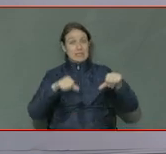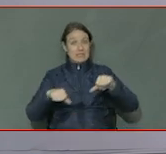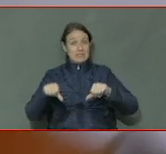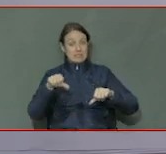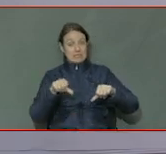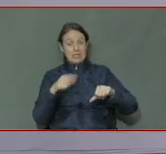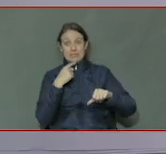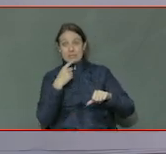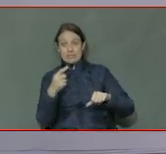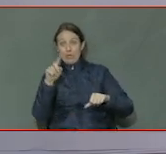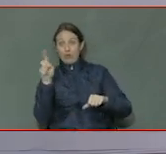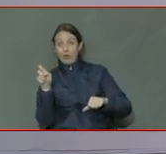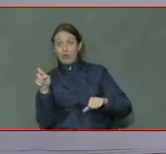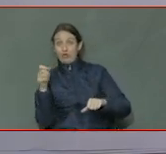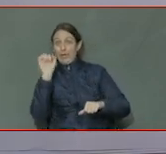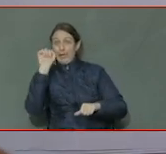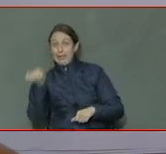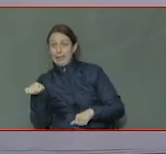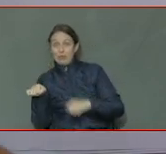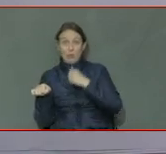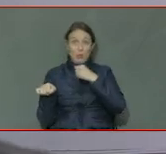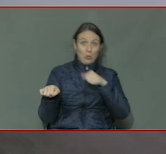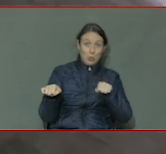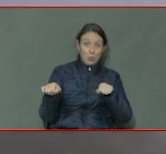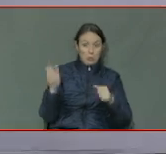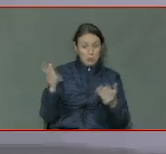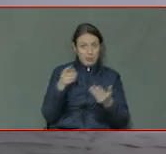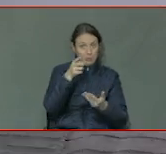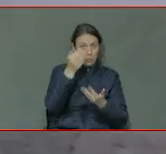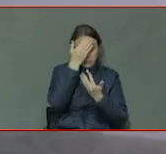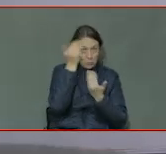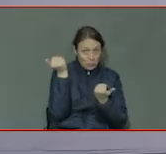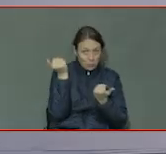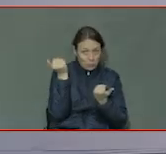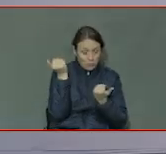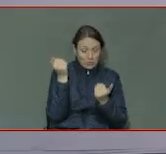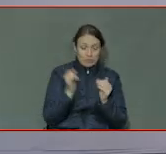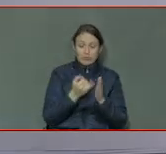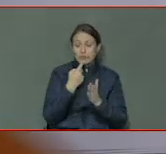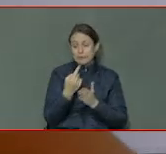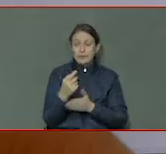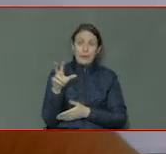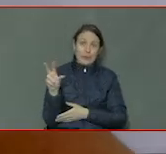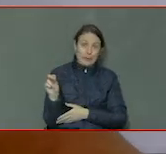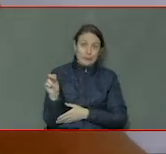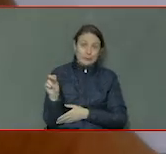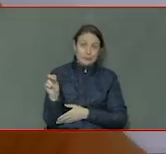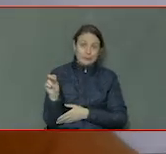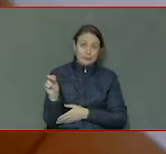they ask yes or no, and you don't know, you must write no. The answer will